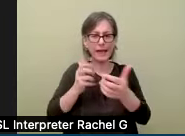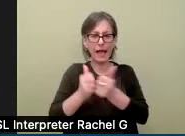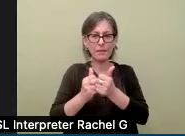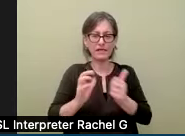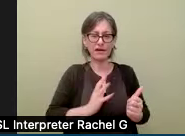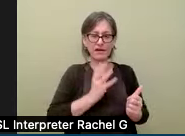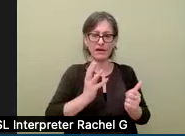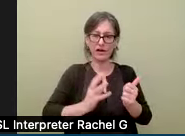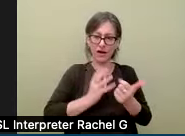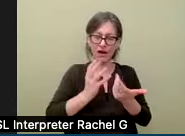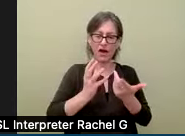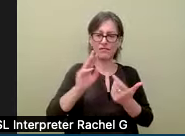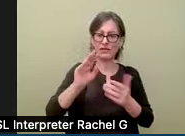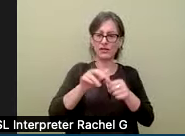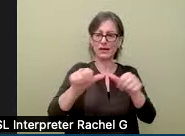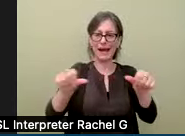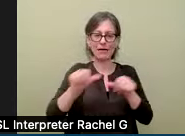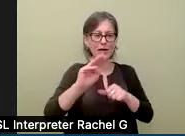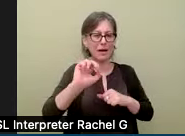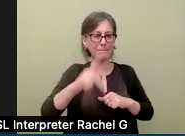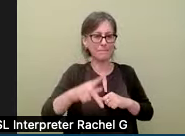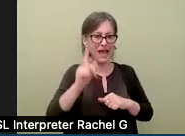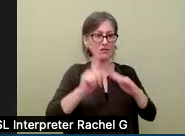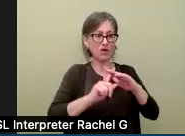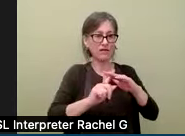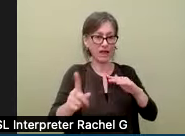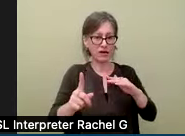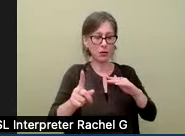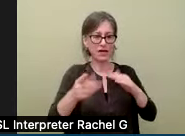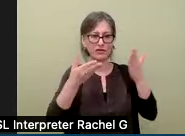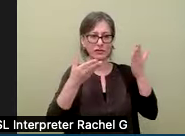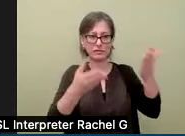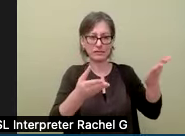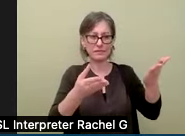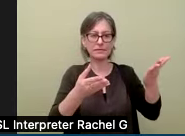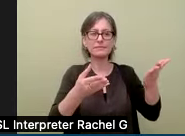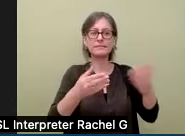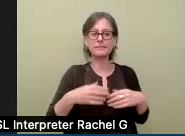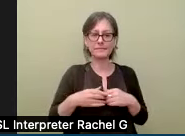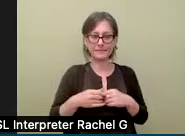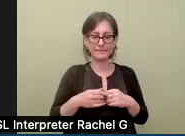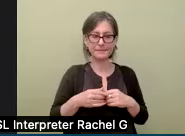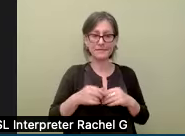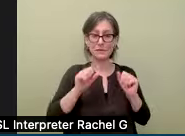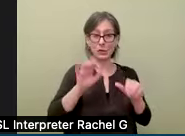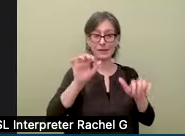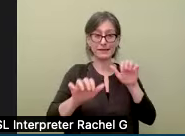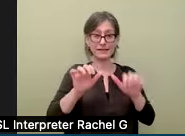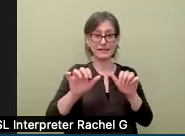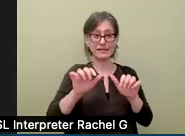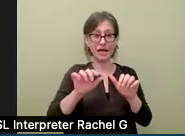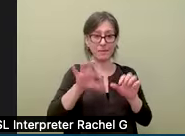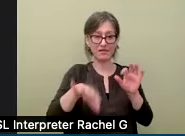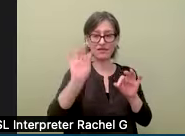state tsunami hazard area maps for evacuation plannings online at tsunami.ca.gov. You could go there and navigate to find